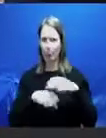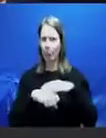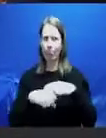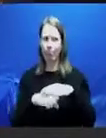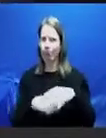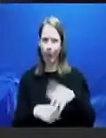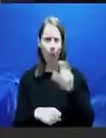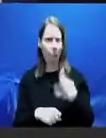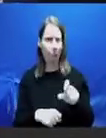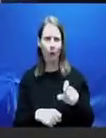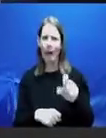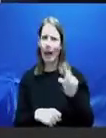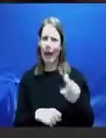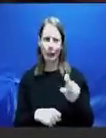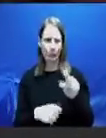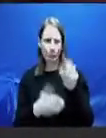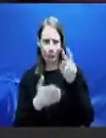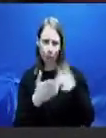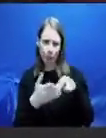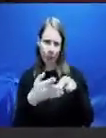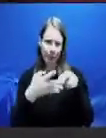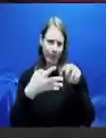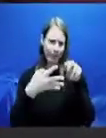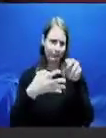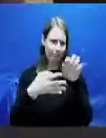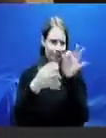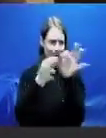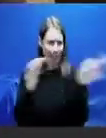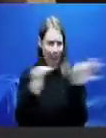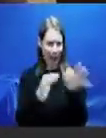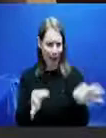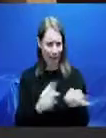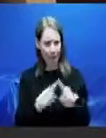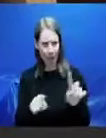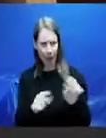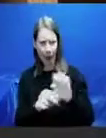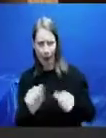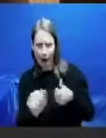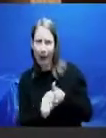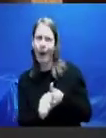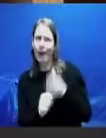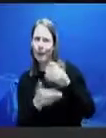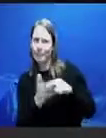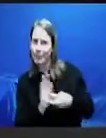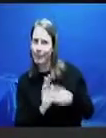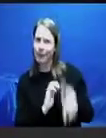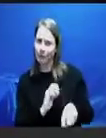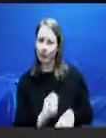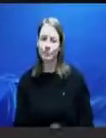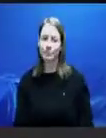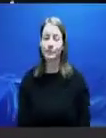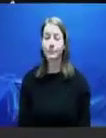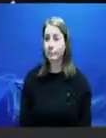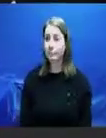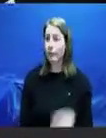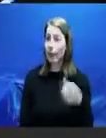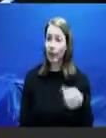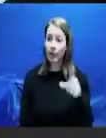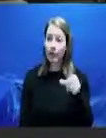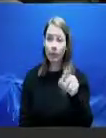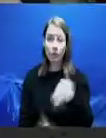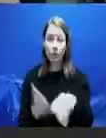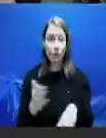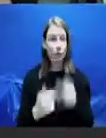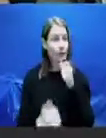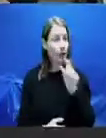lines. Students must not only read more complex texts, they must read more nonfiction. The standards contain 2 sections for reading, one